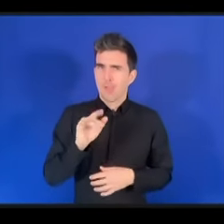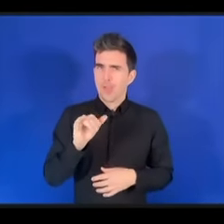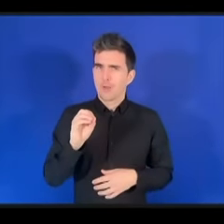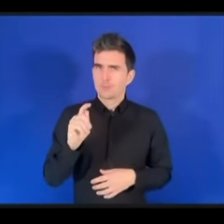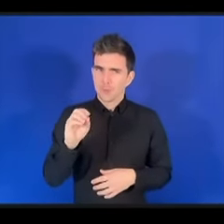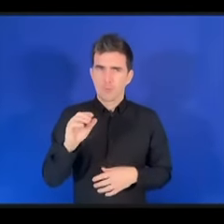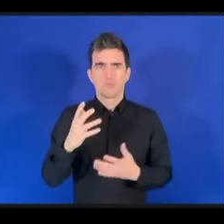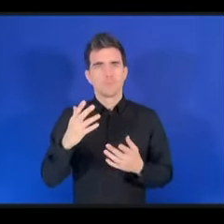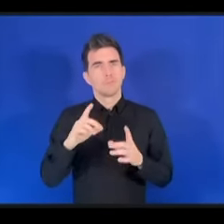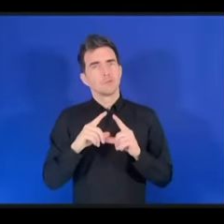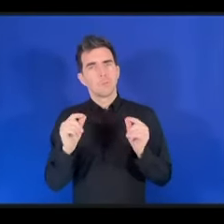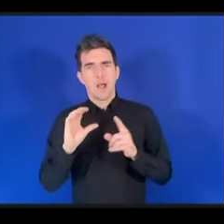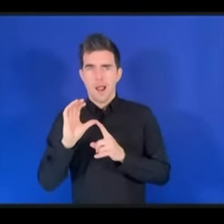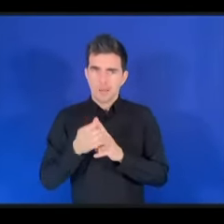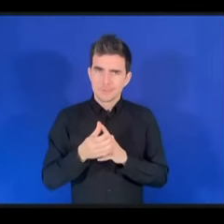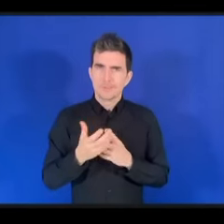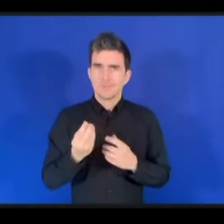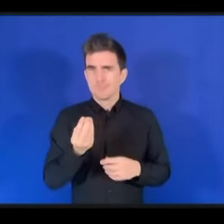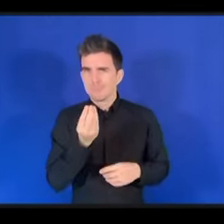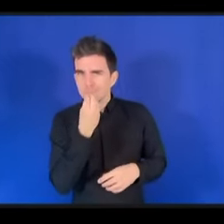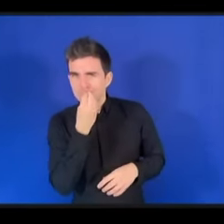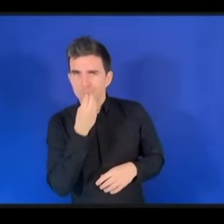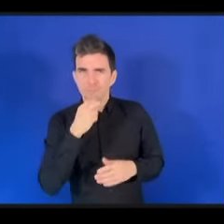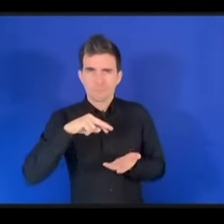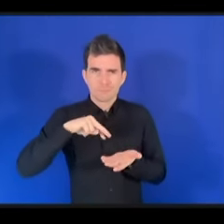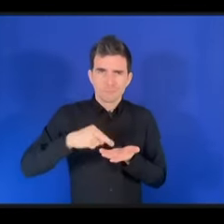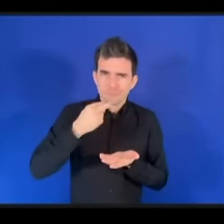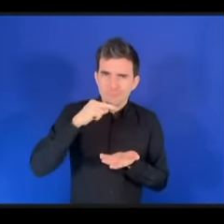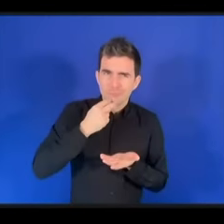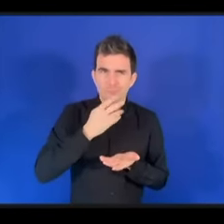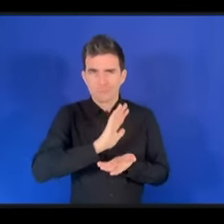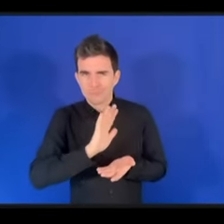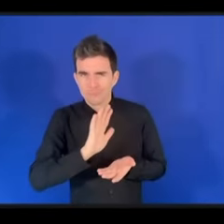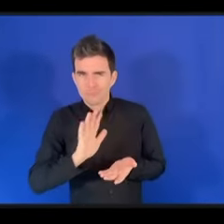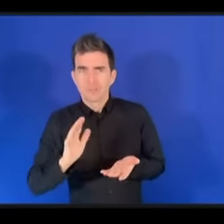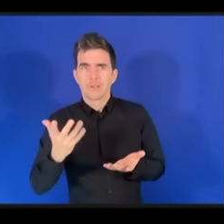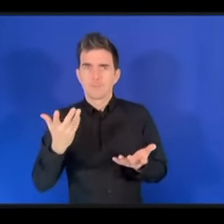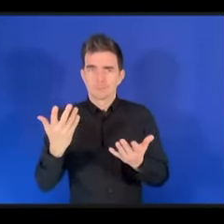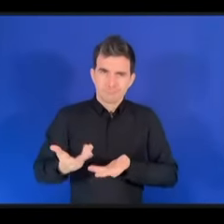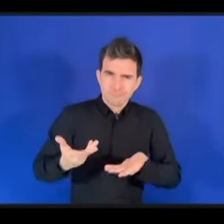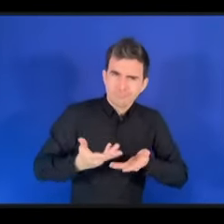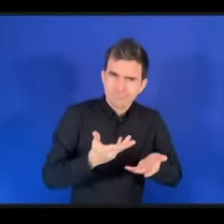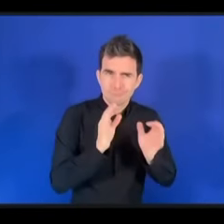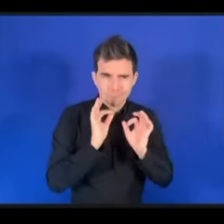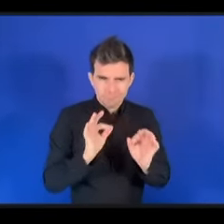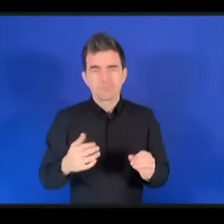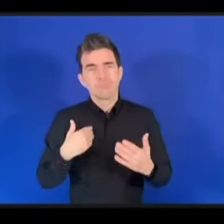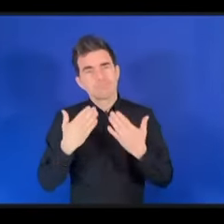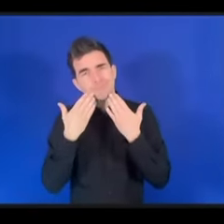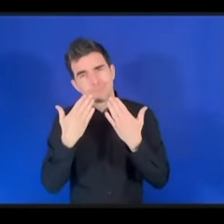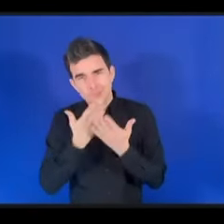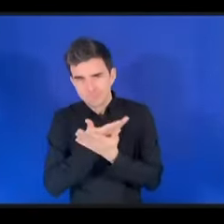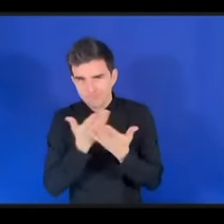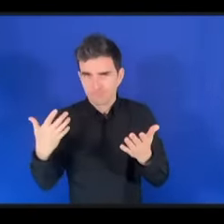much for your hard work over the past 5 days. With these words, I would like to conclude my